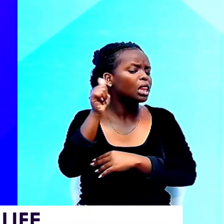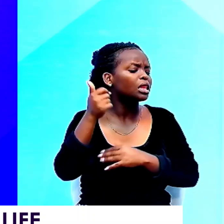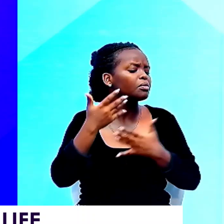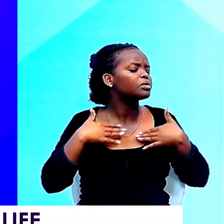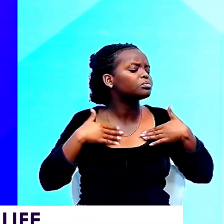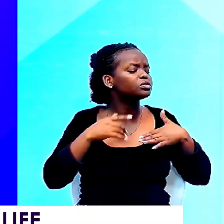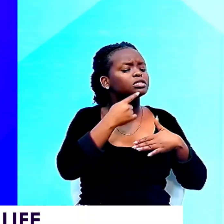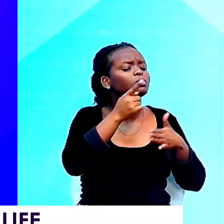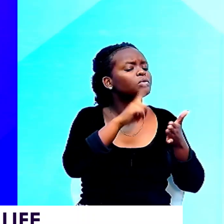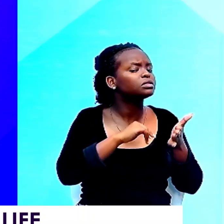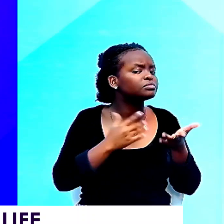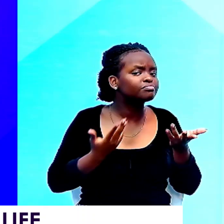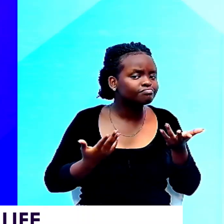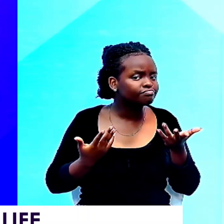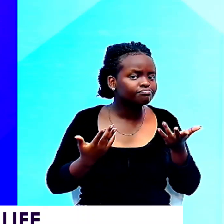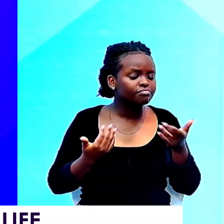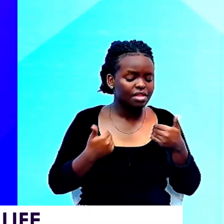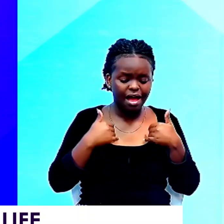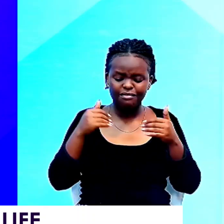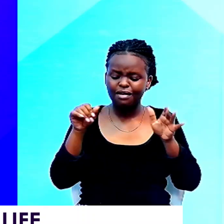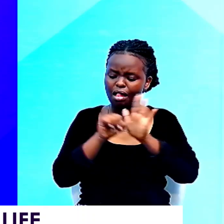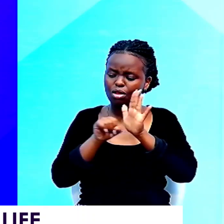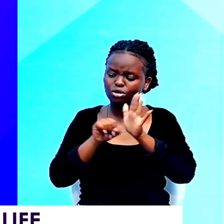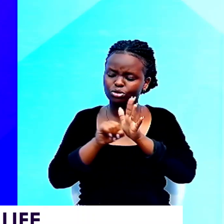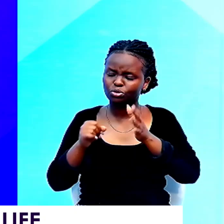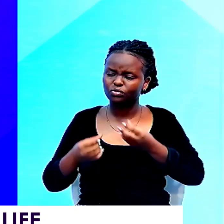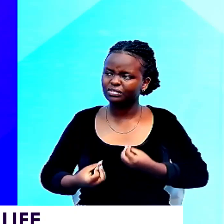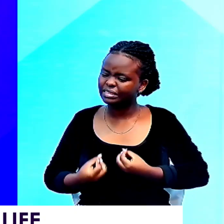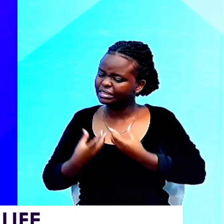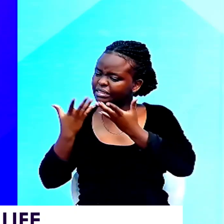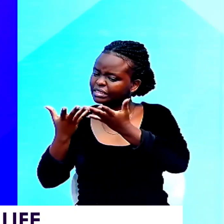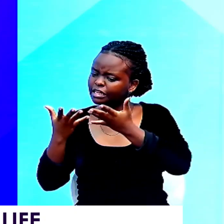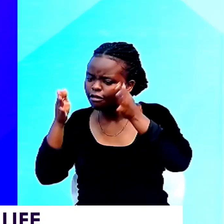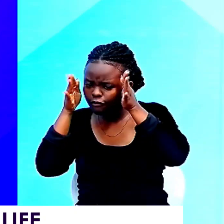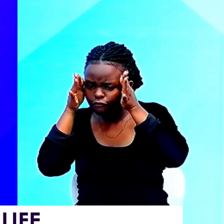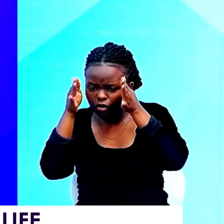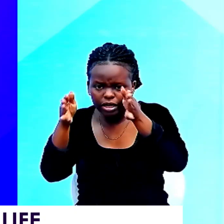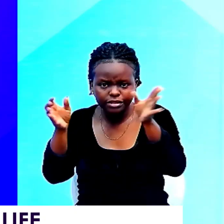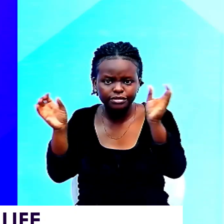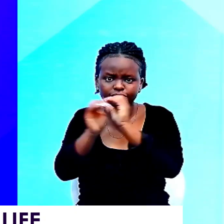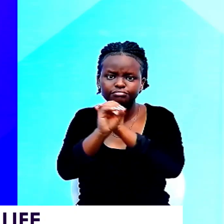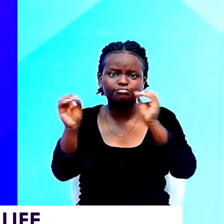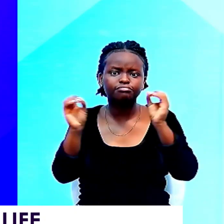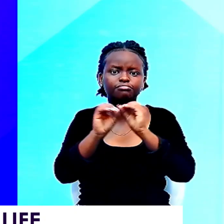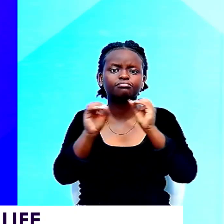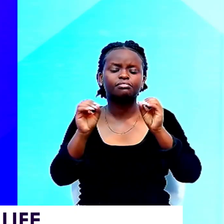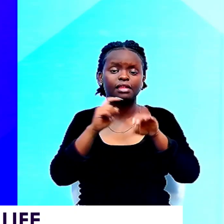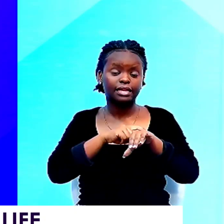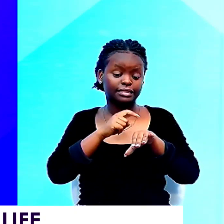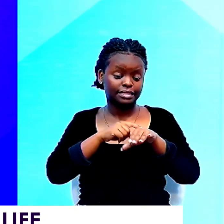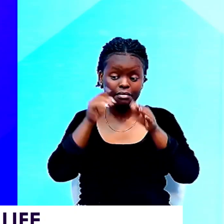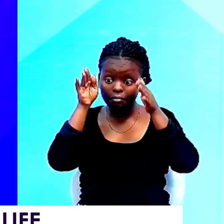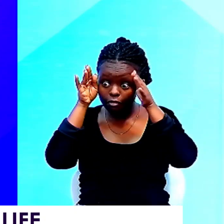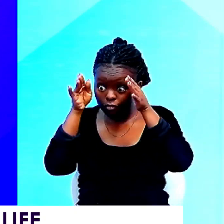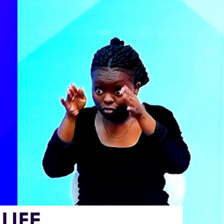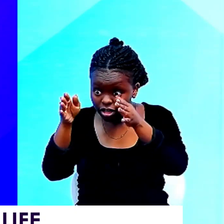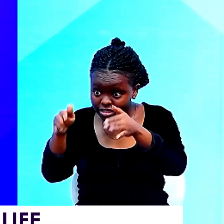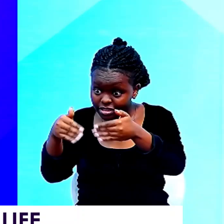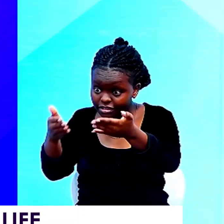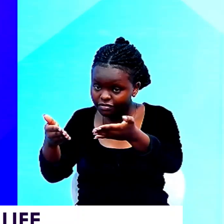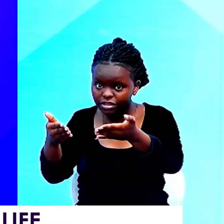saying. There's a lot of outcry that you're not giving attention to. So when that attention is not given to the people that